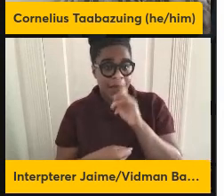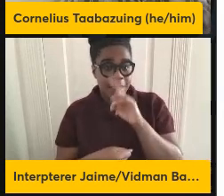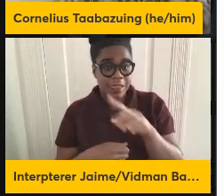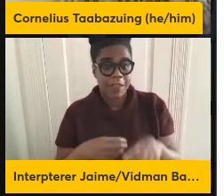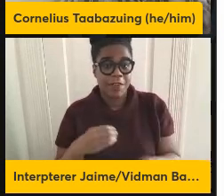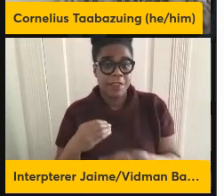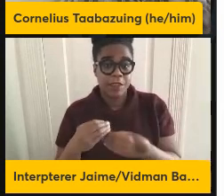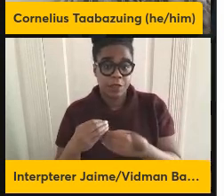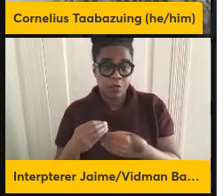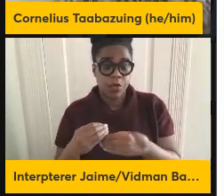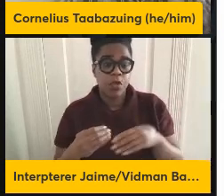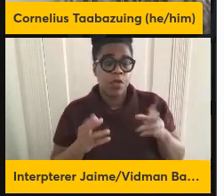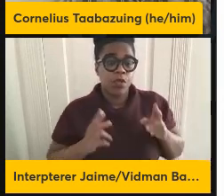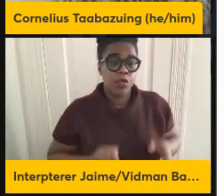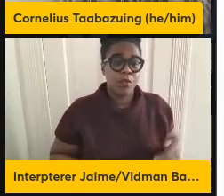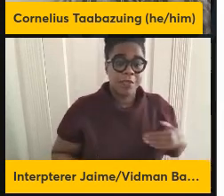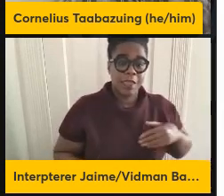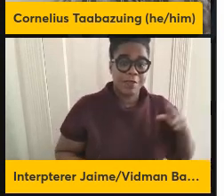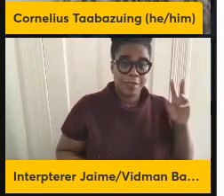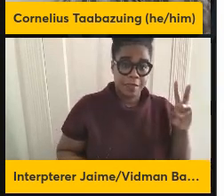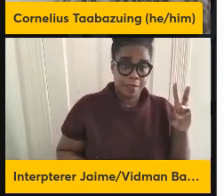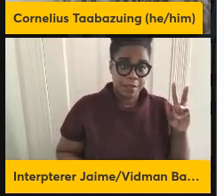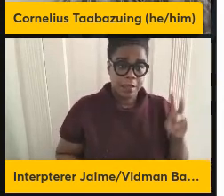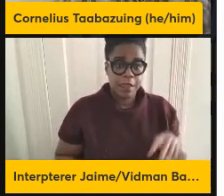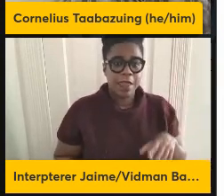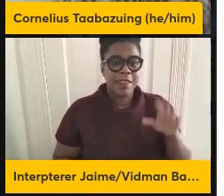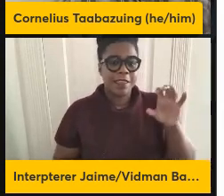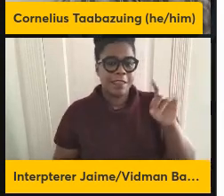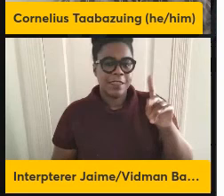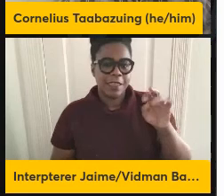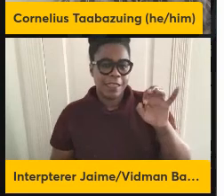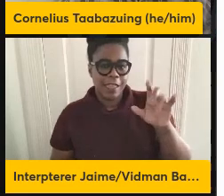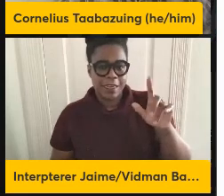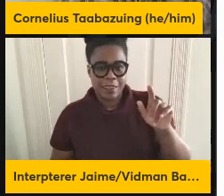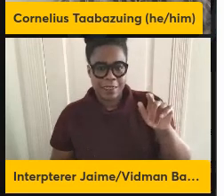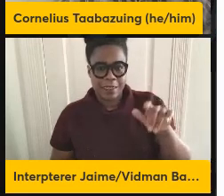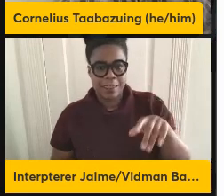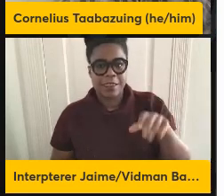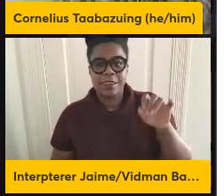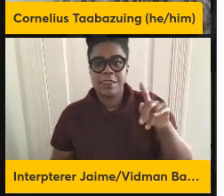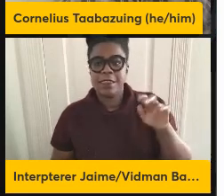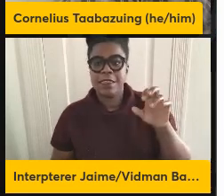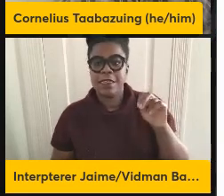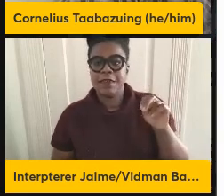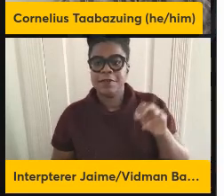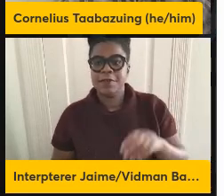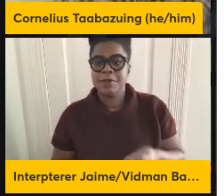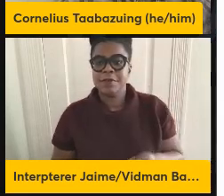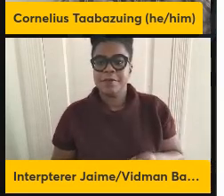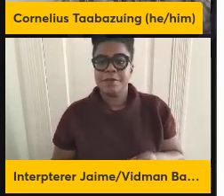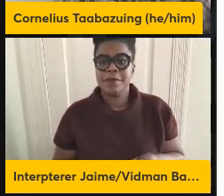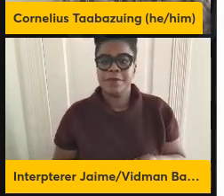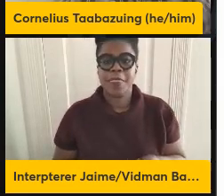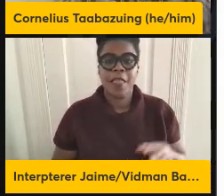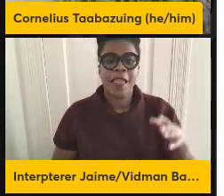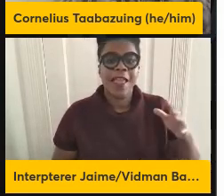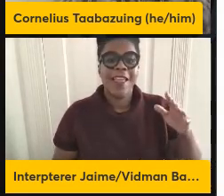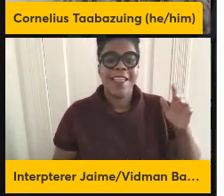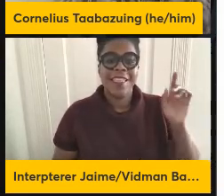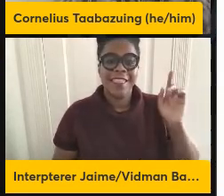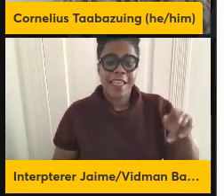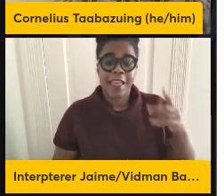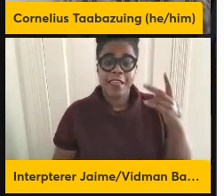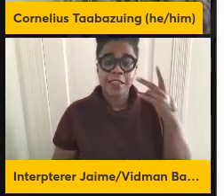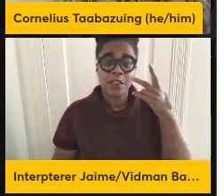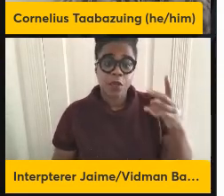in this interdomain linker region. And this is the catalytic cysteine. And when they mutated all the processing sites, they saw cell death, but